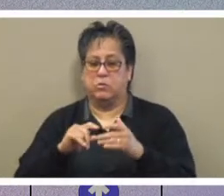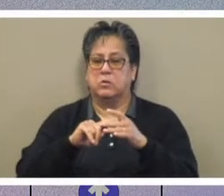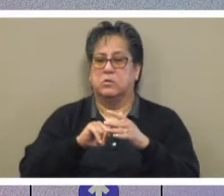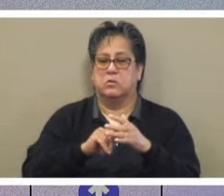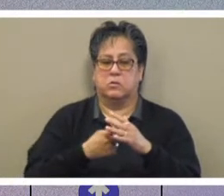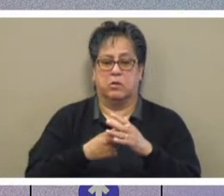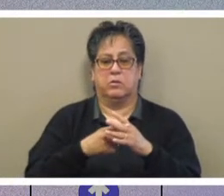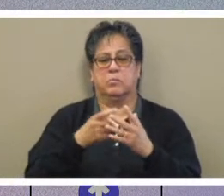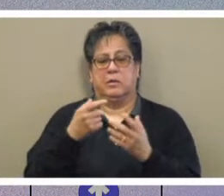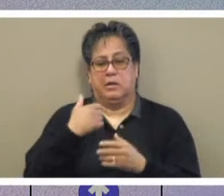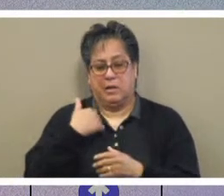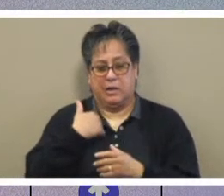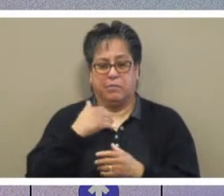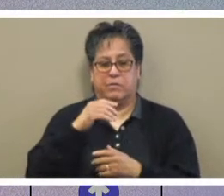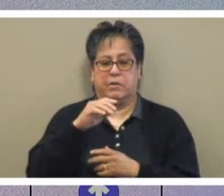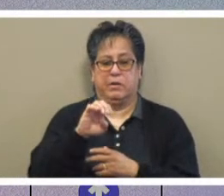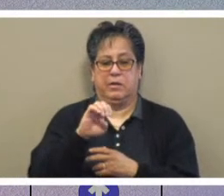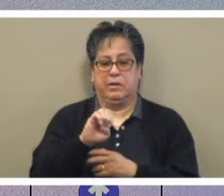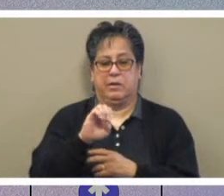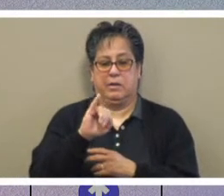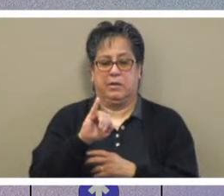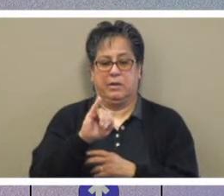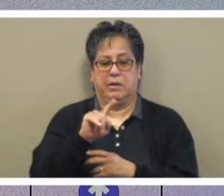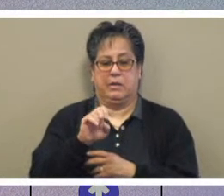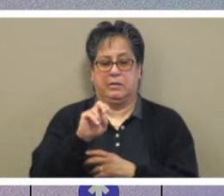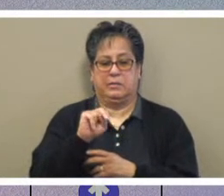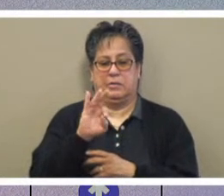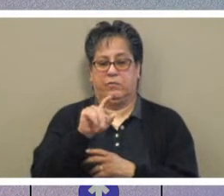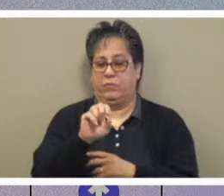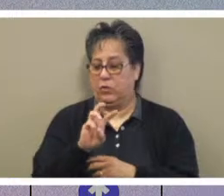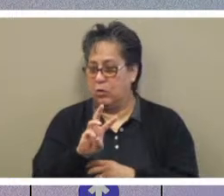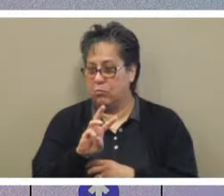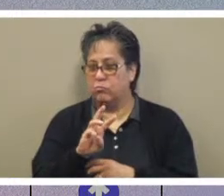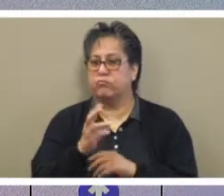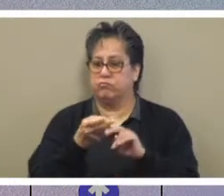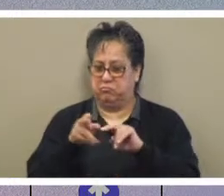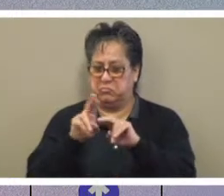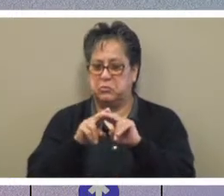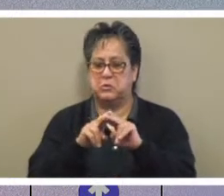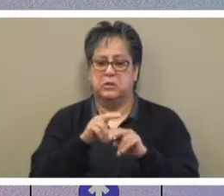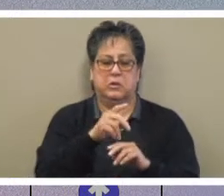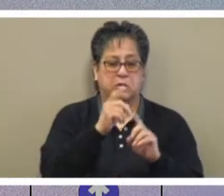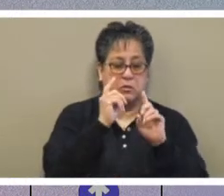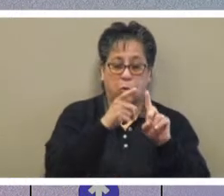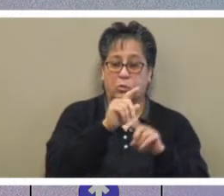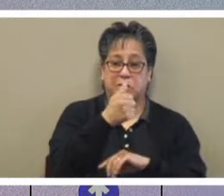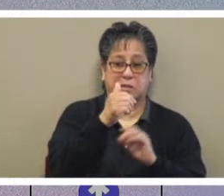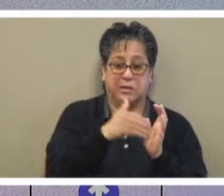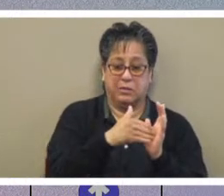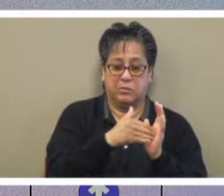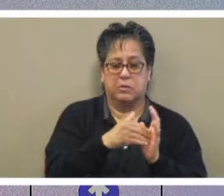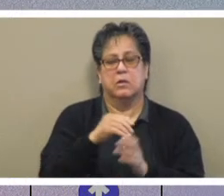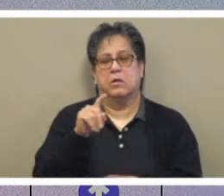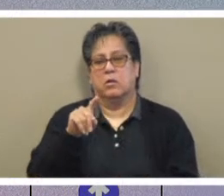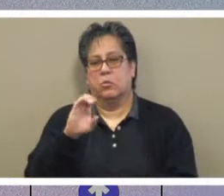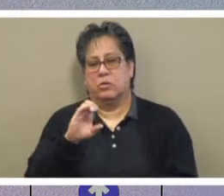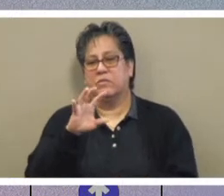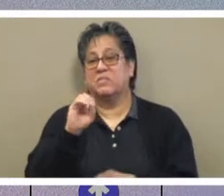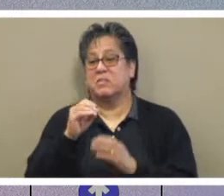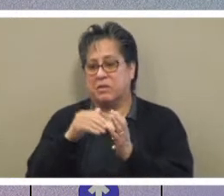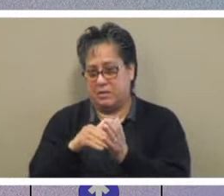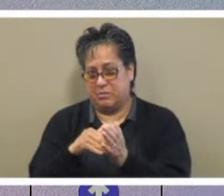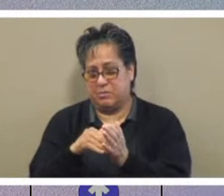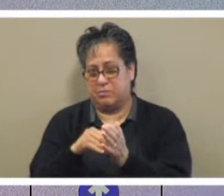like Eyes and Flow that have grown their user number significantly. The increase in revenue, the goal was 10,000 and we did